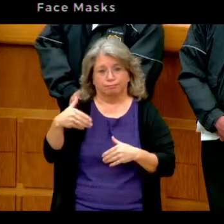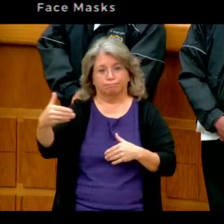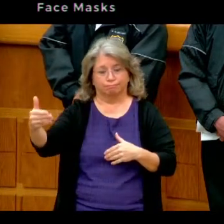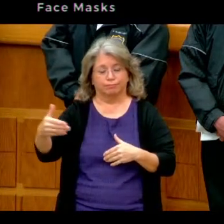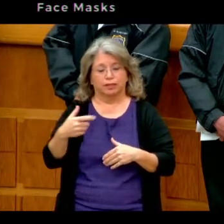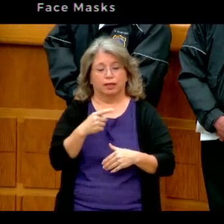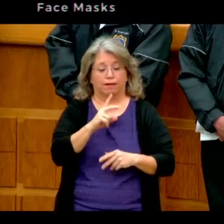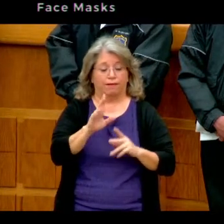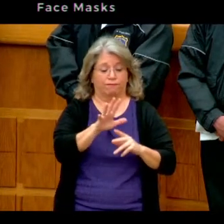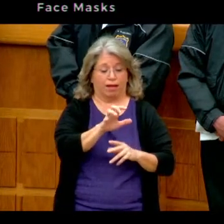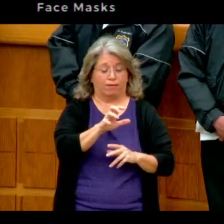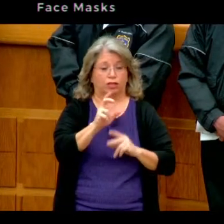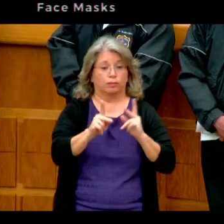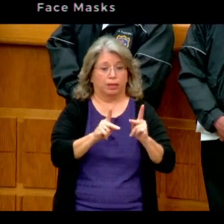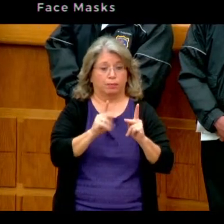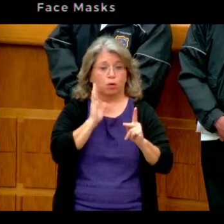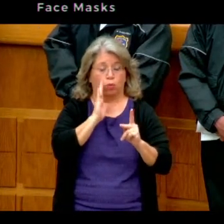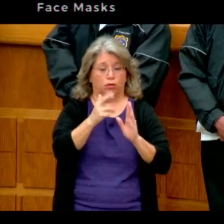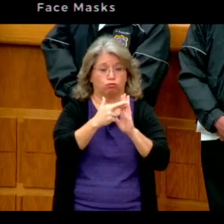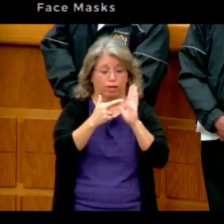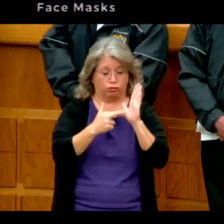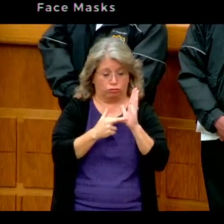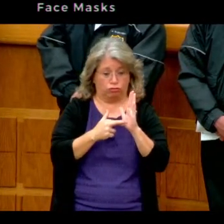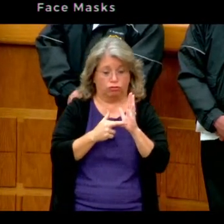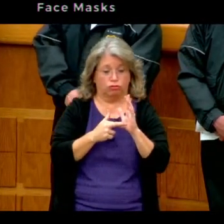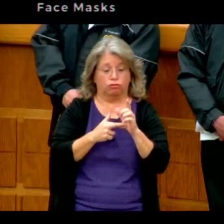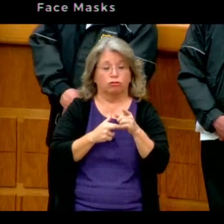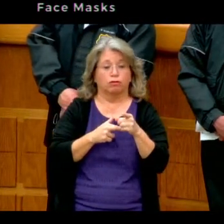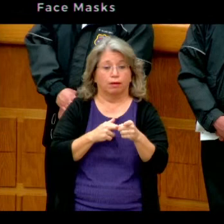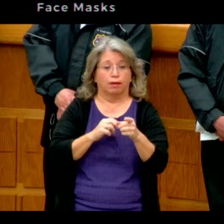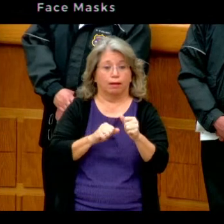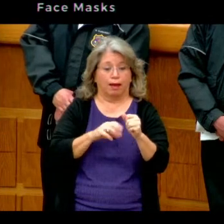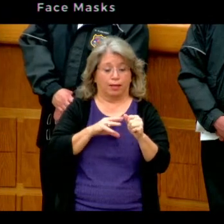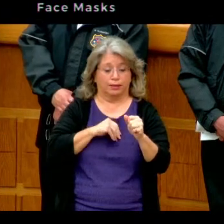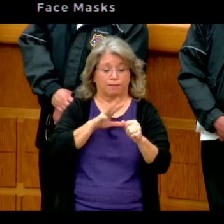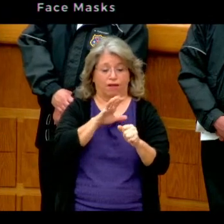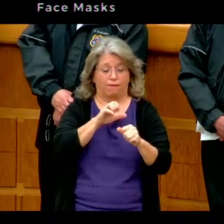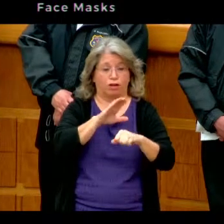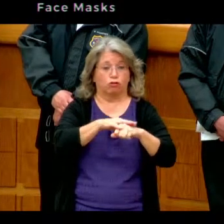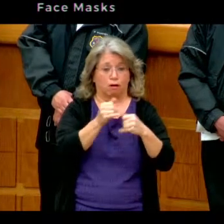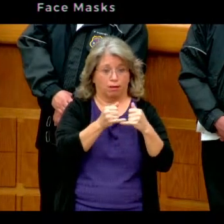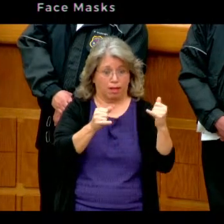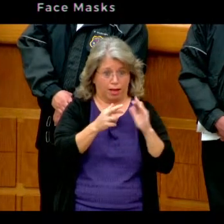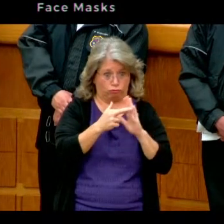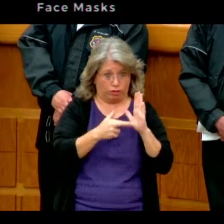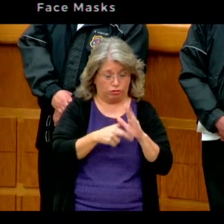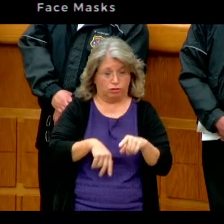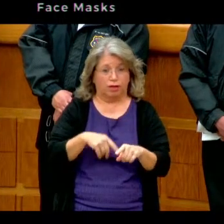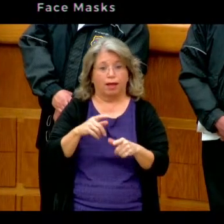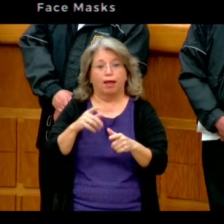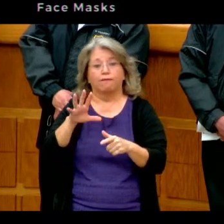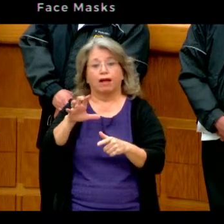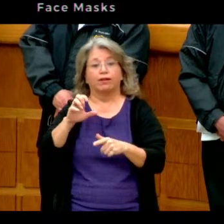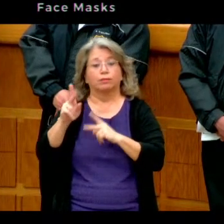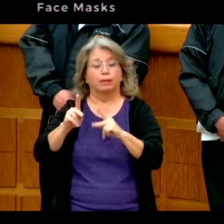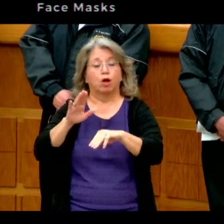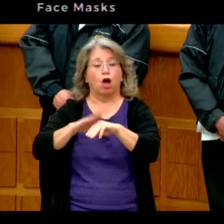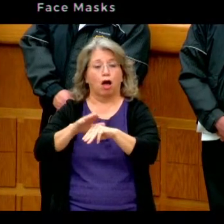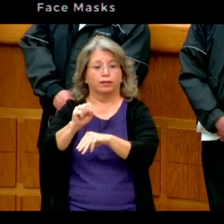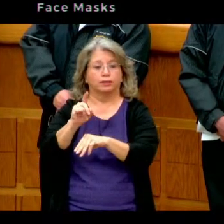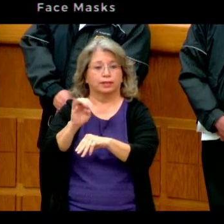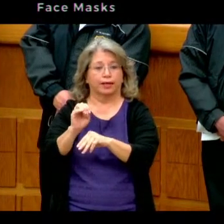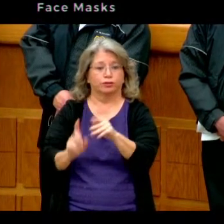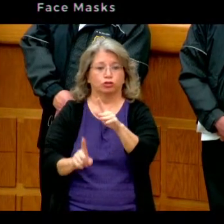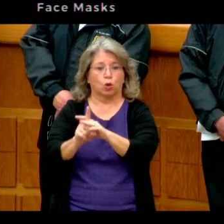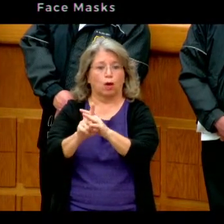that are registered to meet the 1,000 that we are planning on taking care of on Tuesday. We're also going to